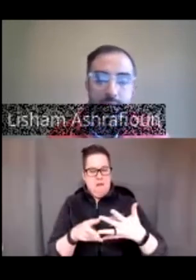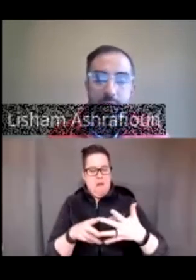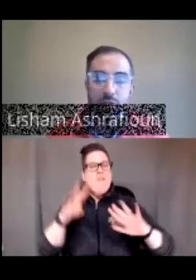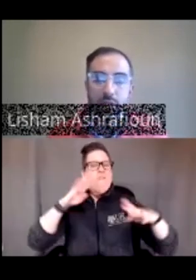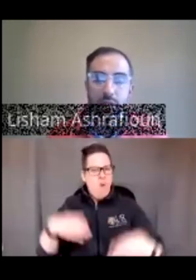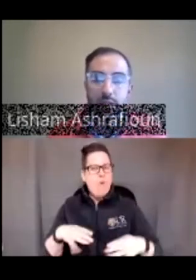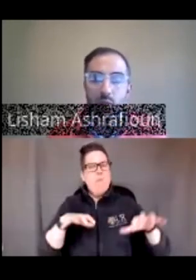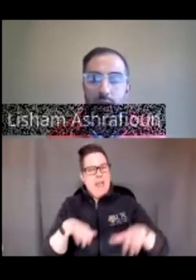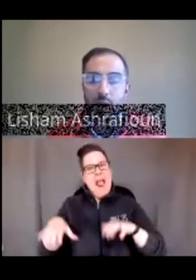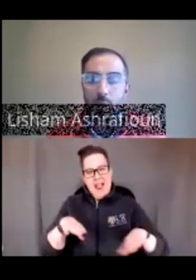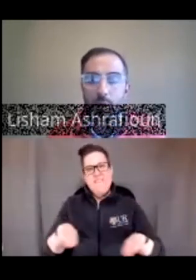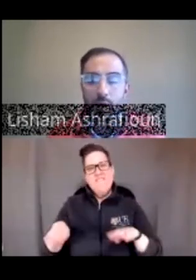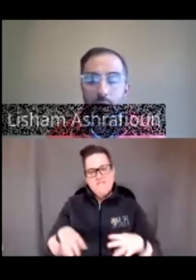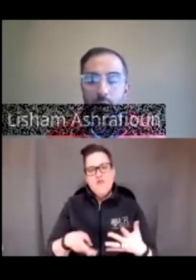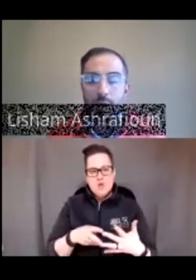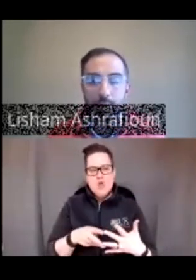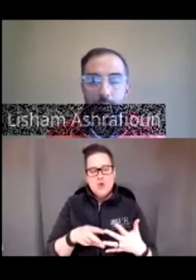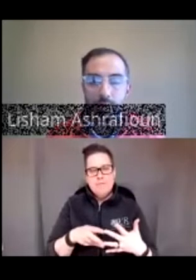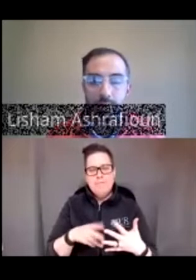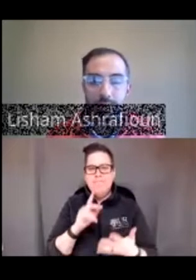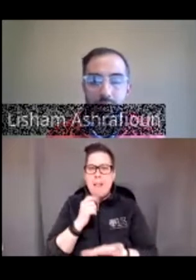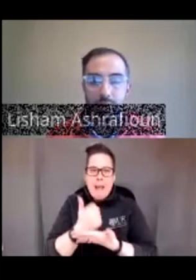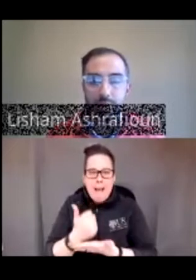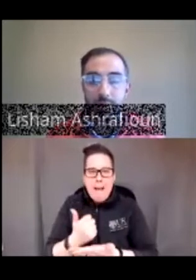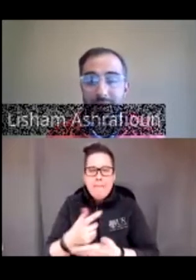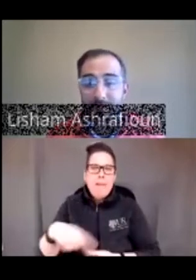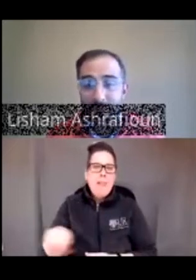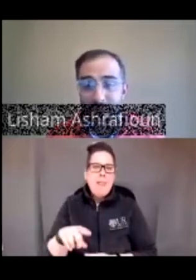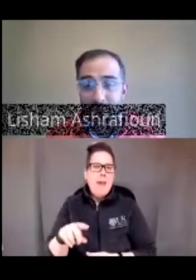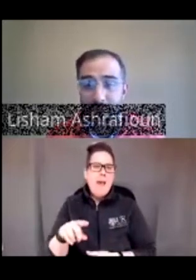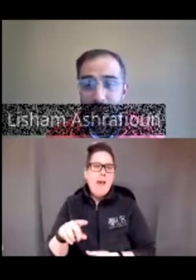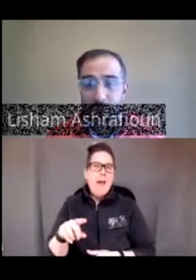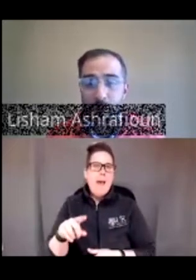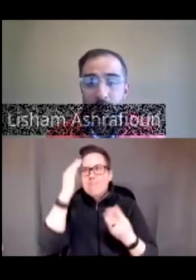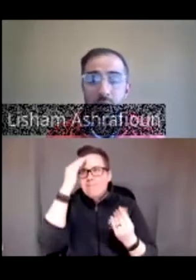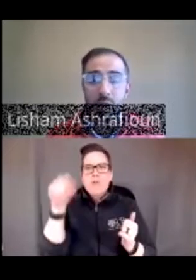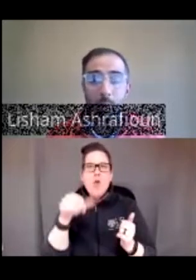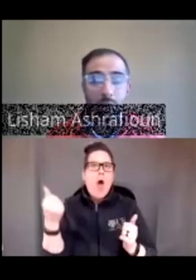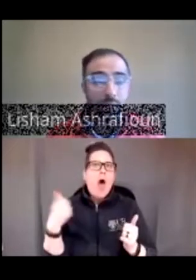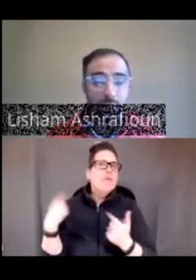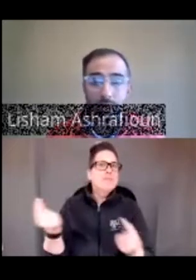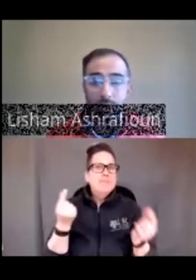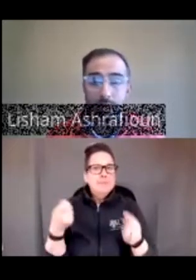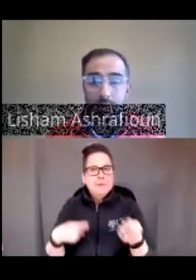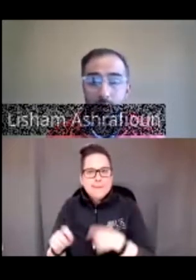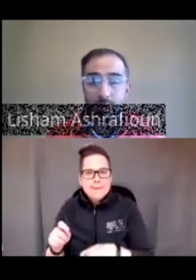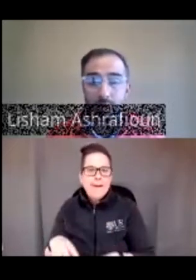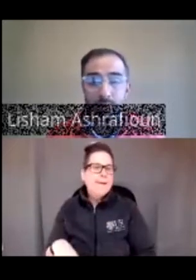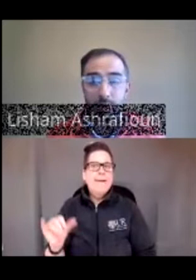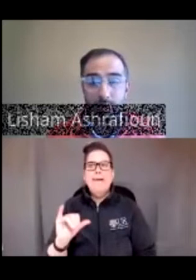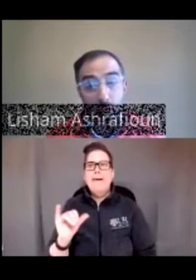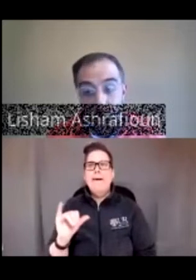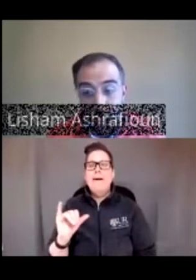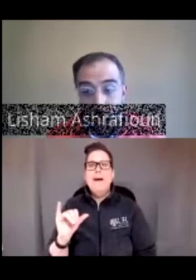in these sessions, we help the participants generate some activities that they can do, particularly those that